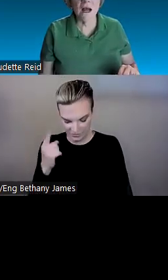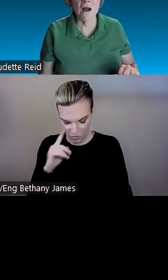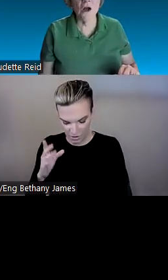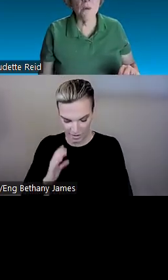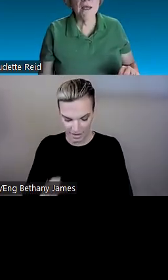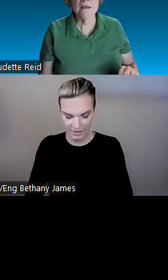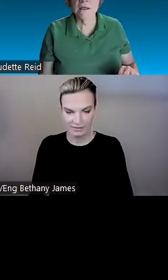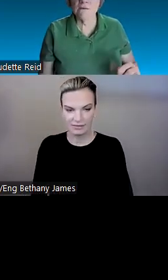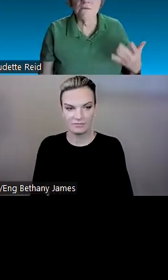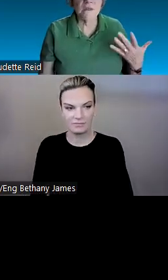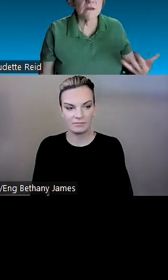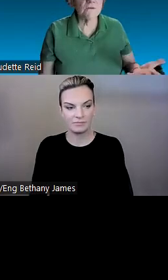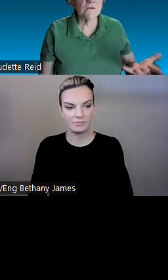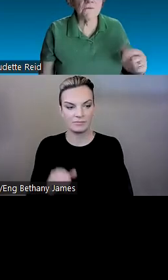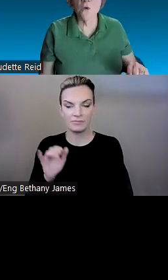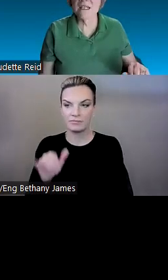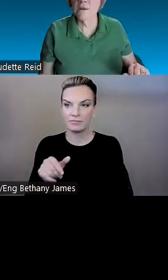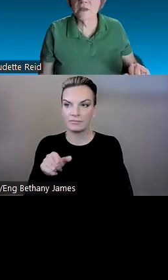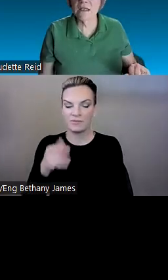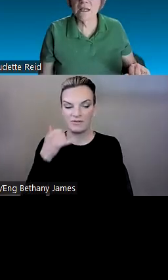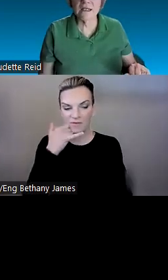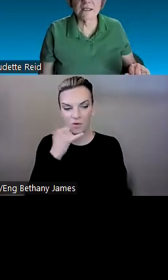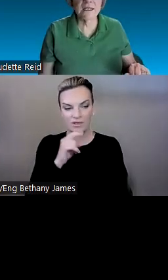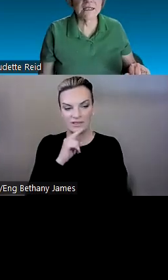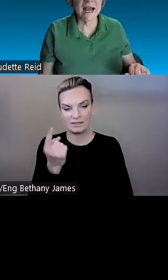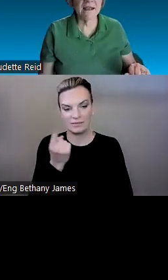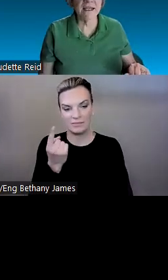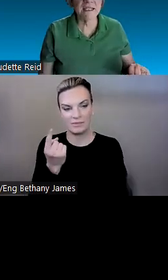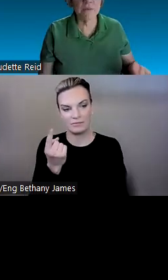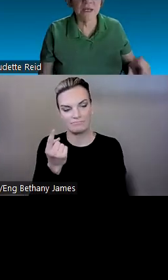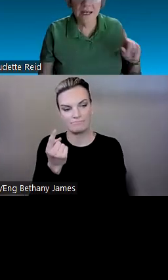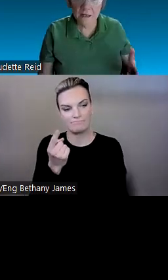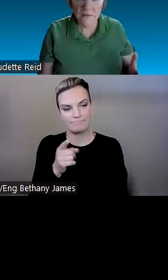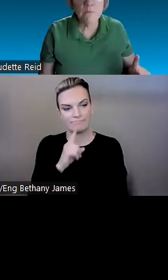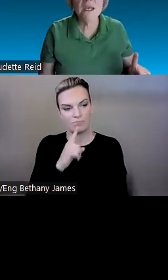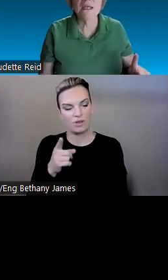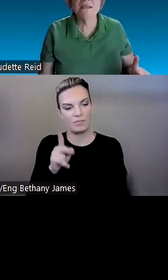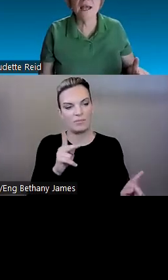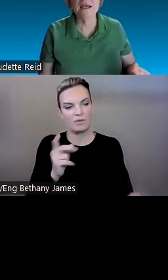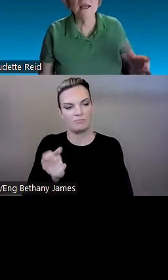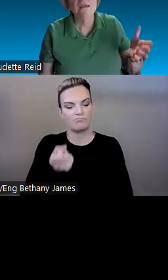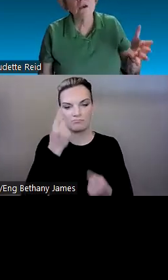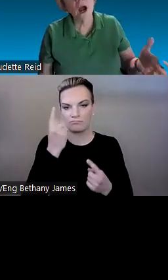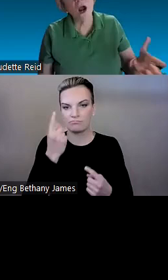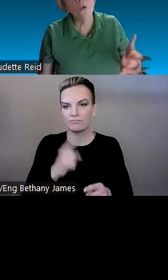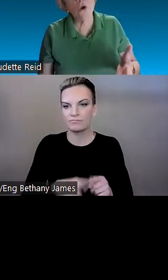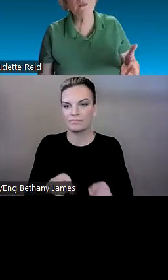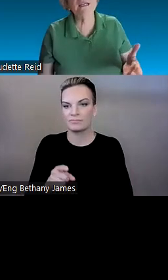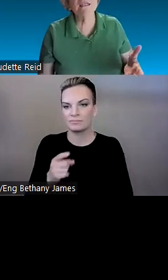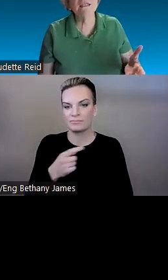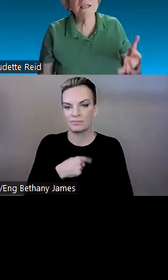clients. The phone is something that is highly accepted. Now, that being said, there